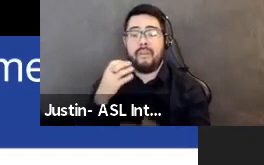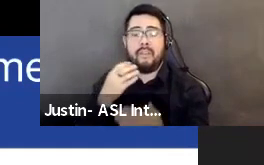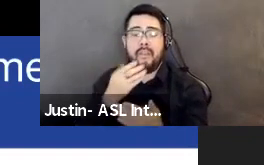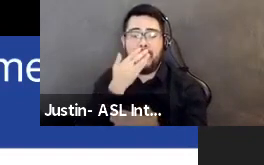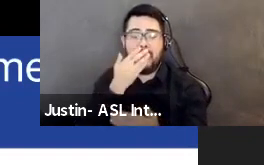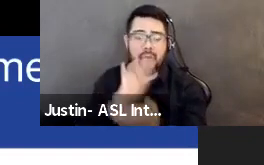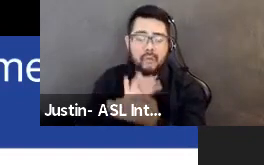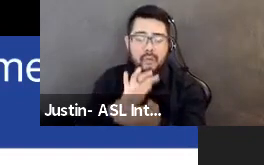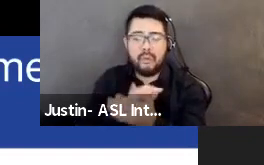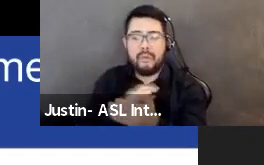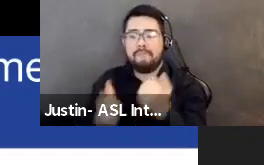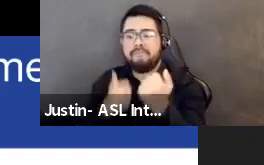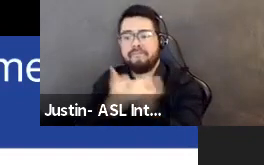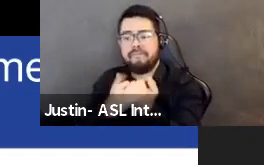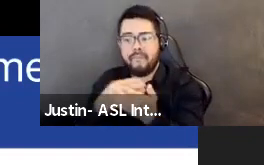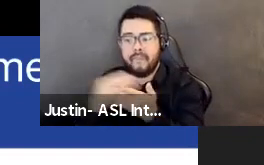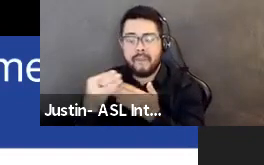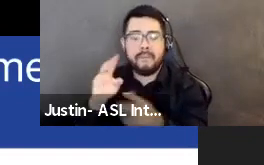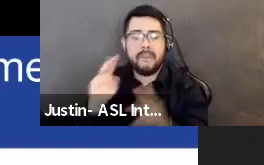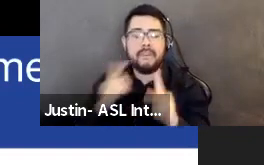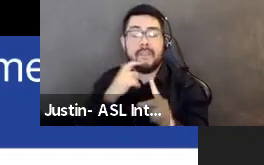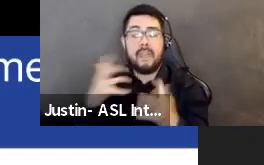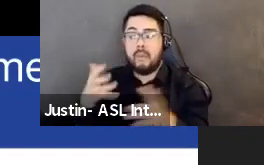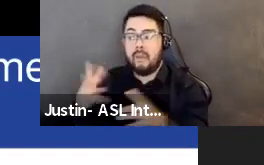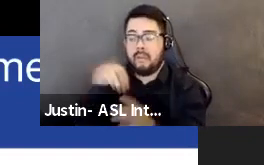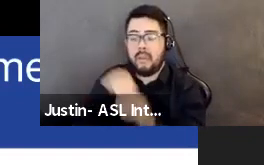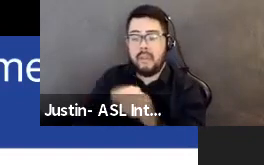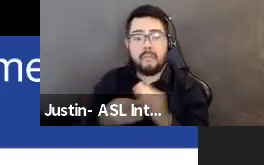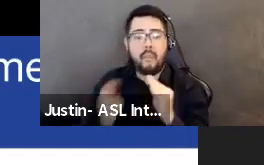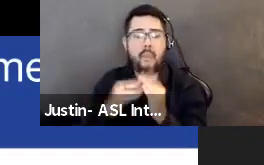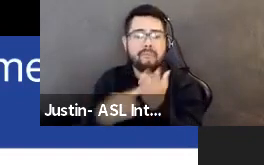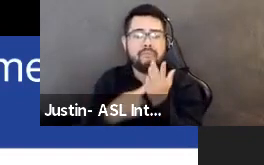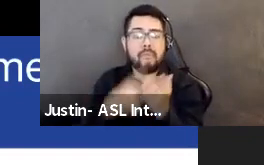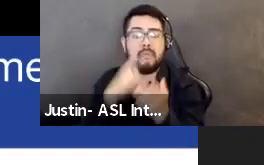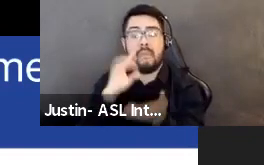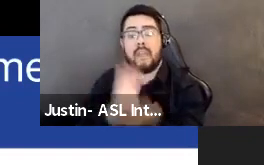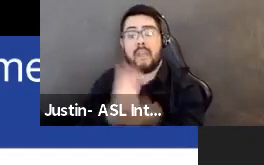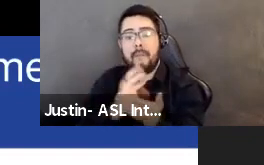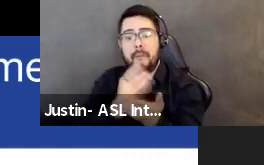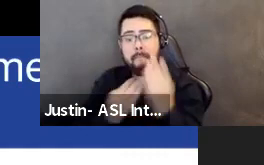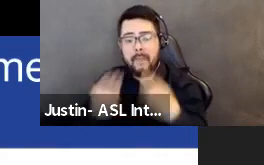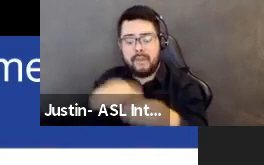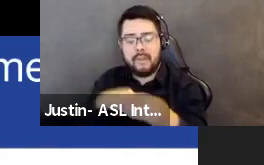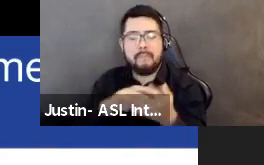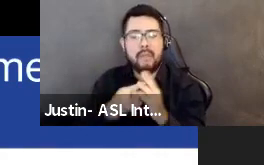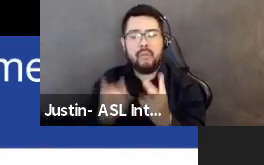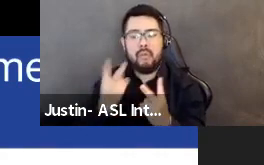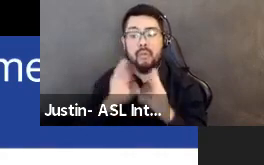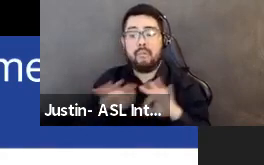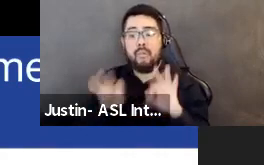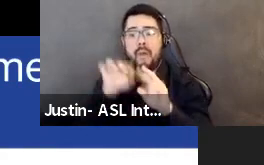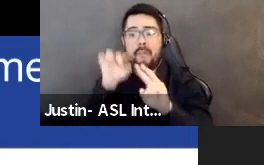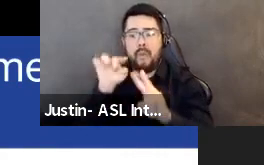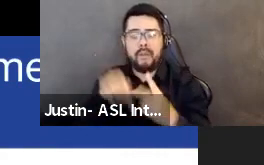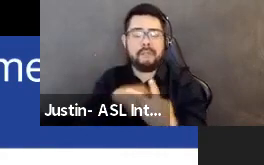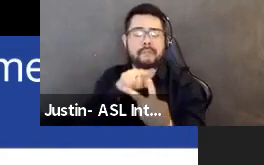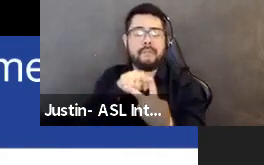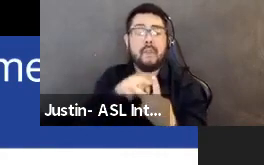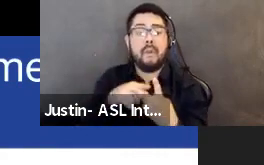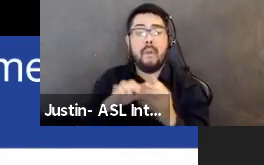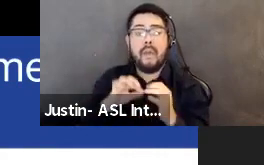where people said they wanted to engage and talk more about the capital budget and so there were two critical areas one which is around how do we